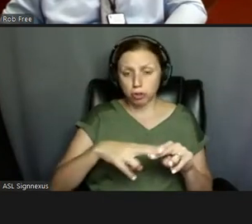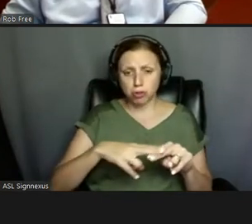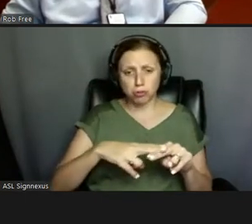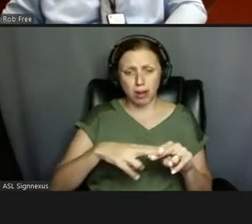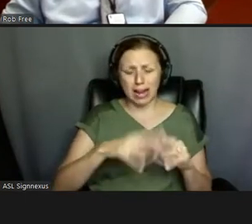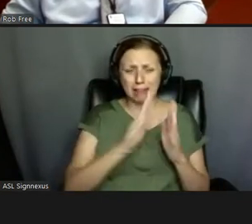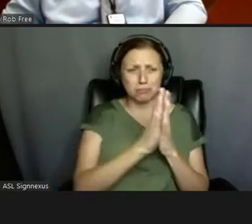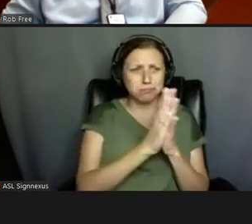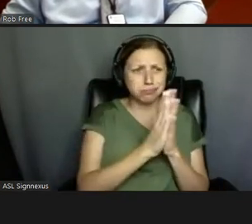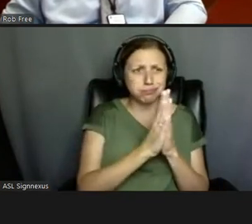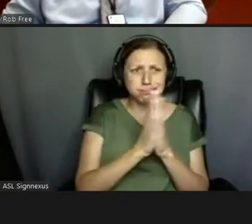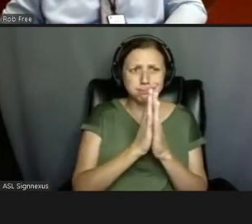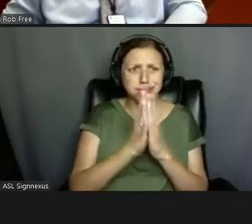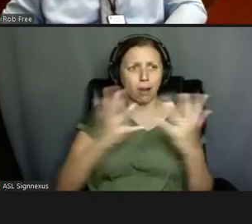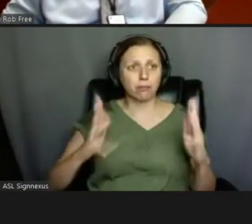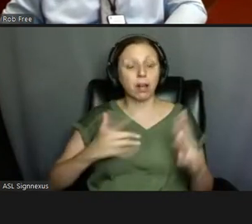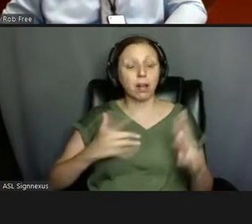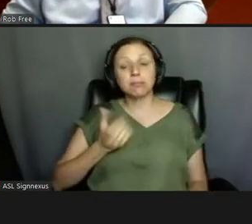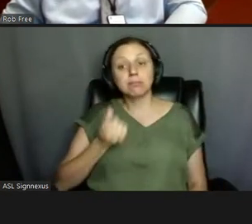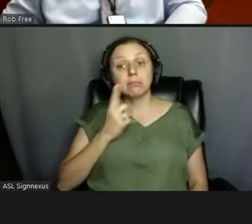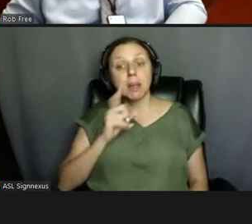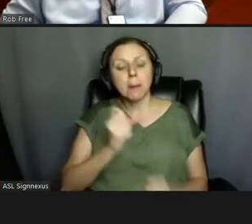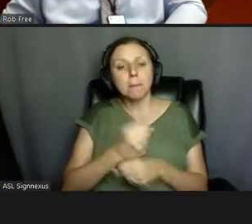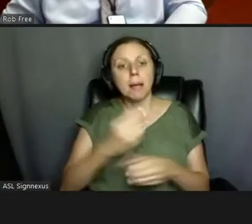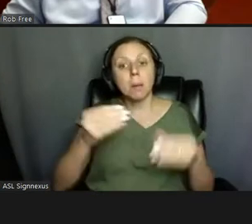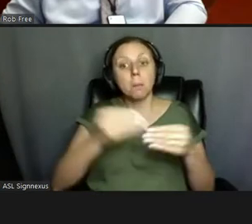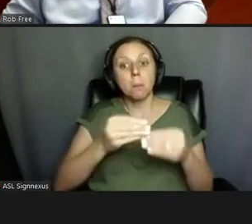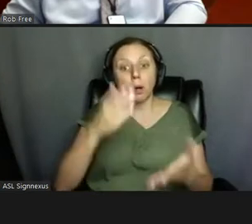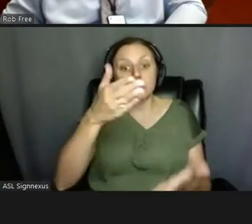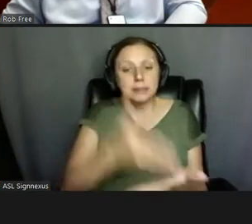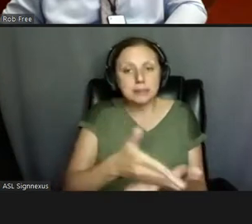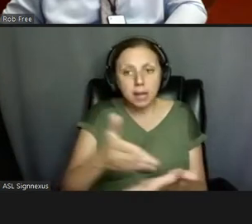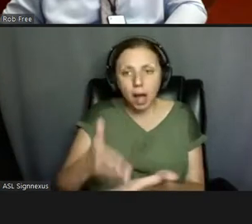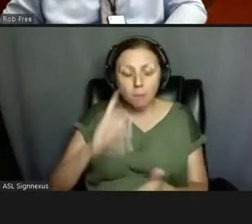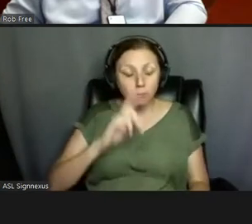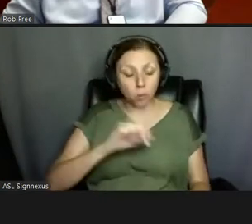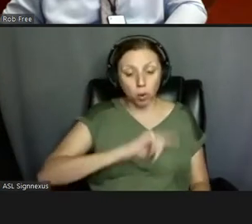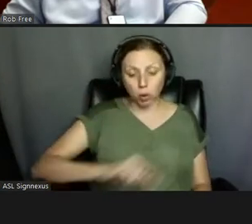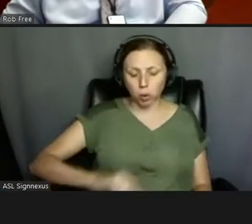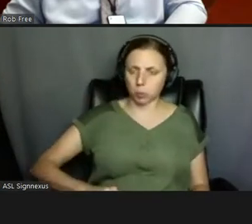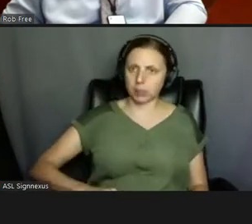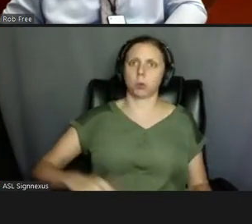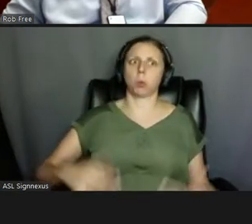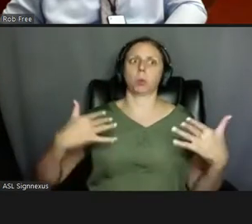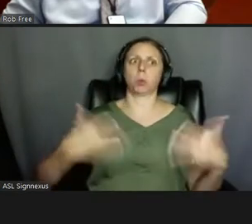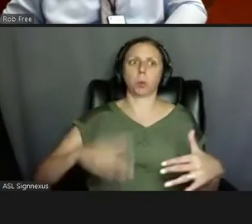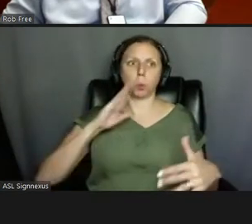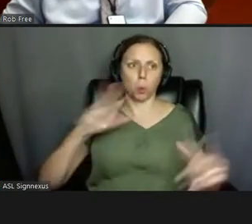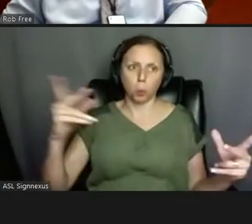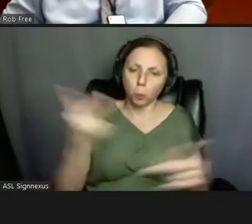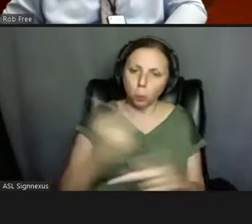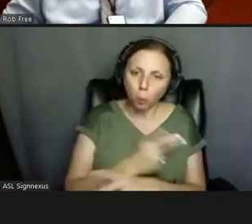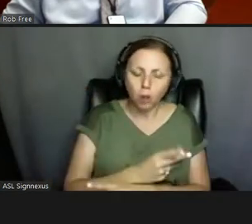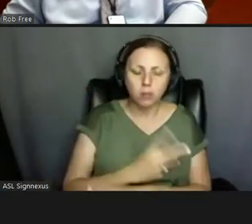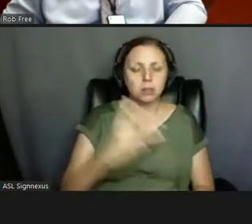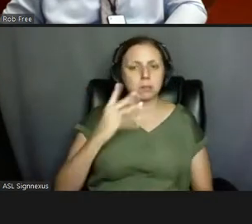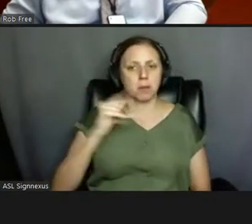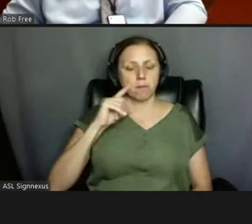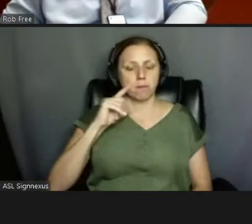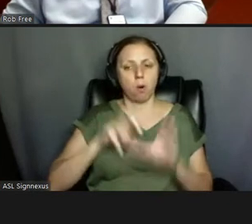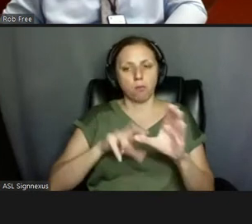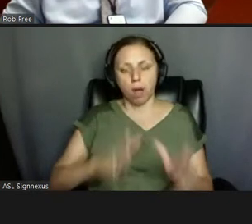crowded already. So making more stops in the middle of Queens will severely impact the riding experience, which will lead